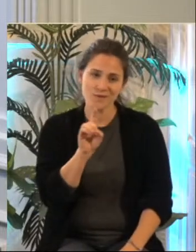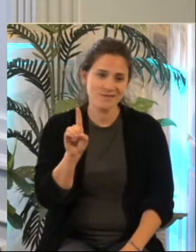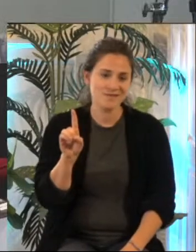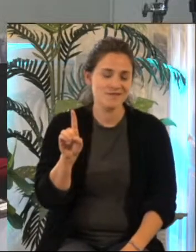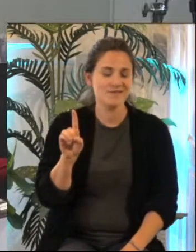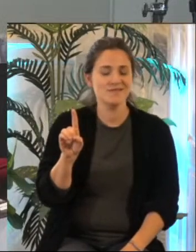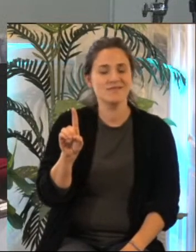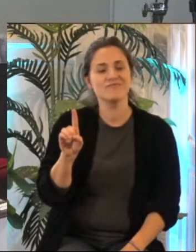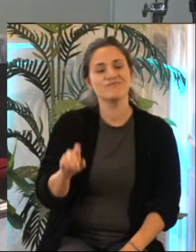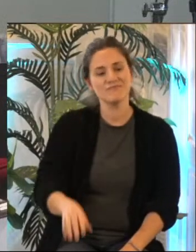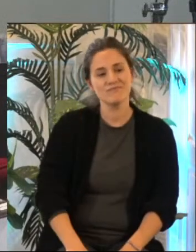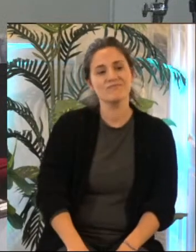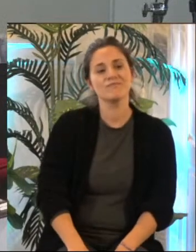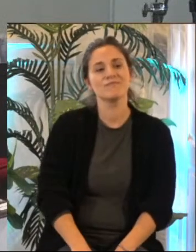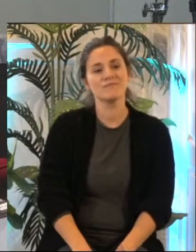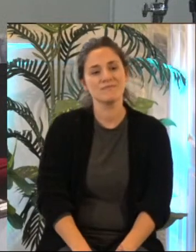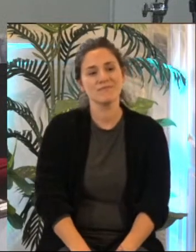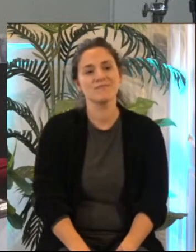good.